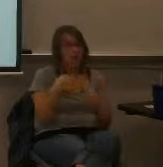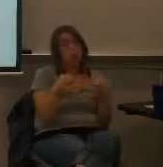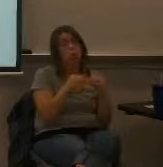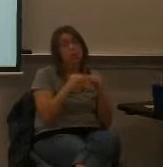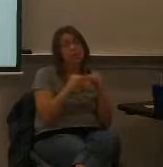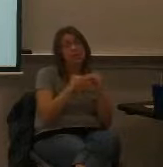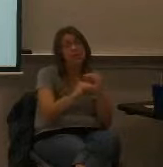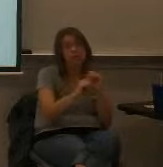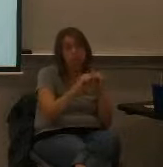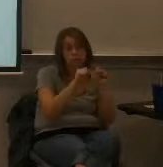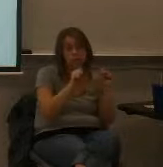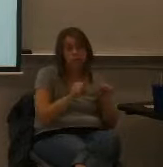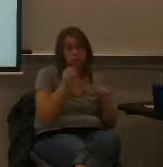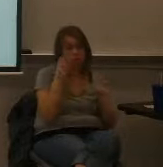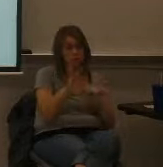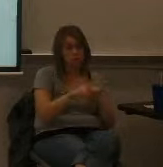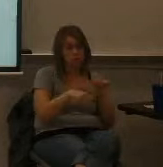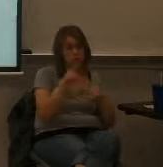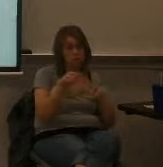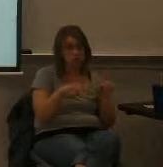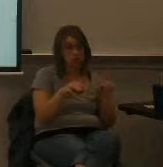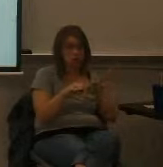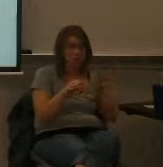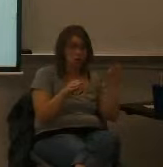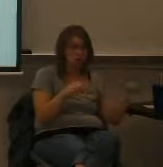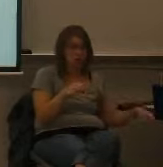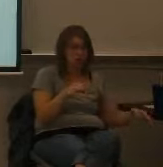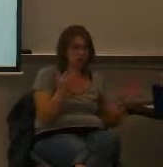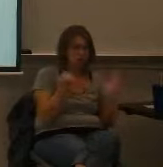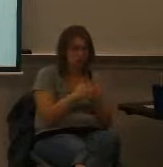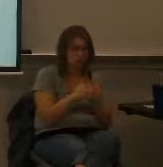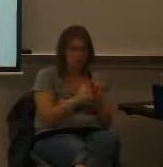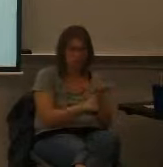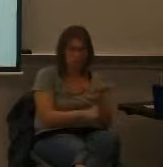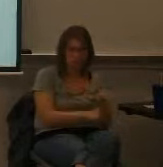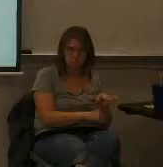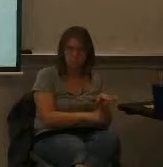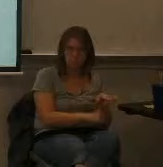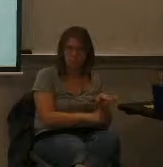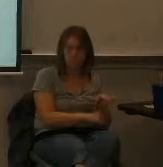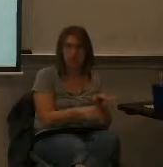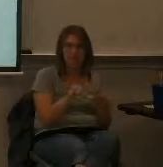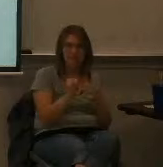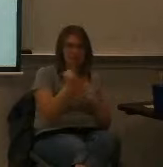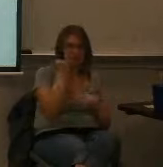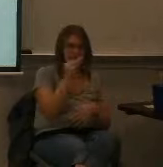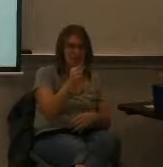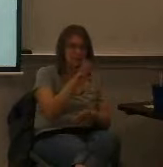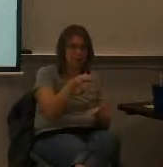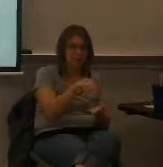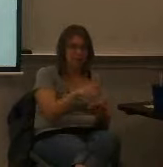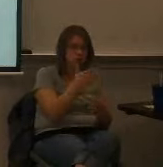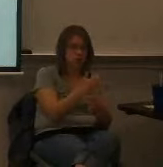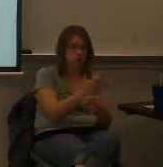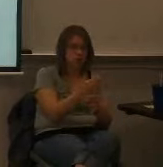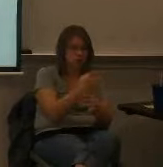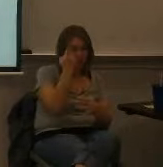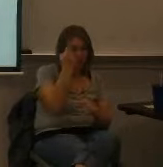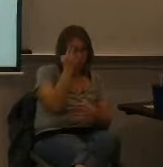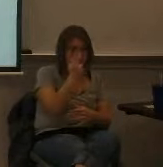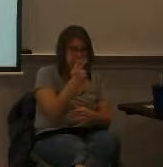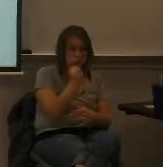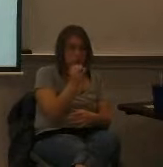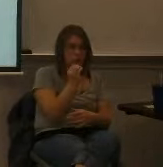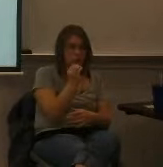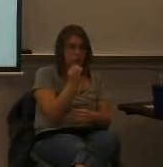stable system, would your diversity fall off again? And that's the idea of the intermediate disturbance hypothesis.